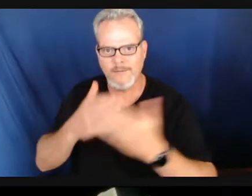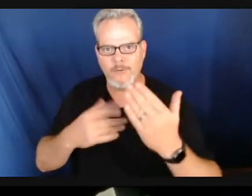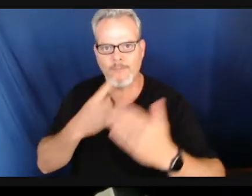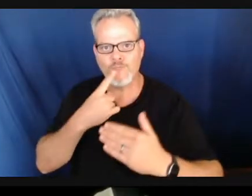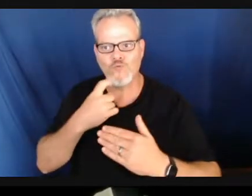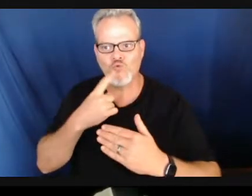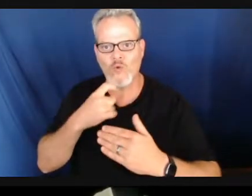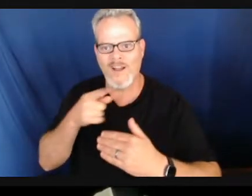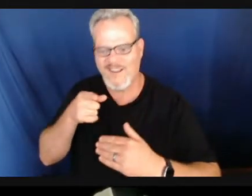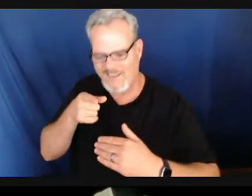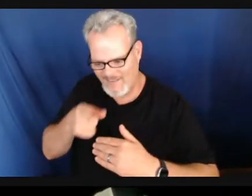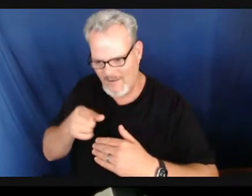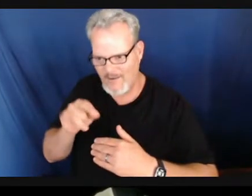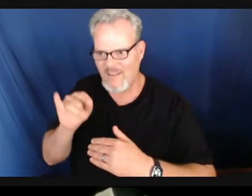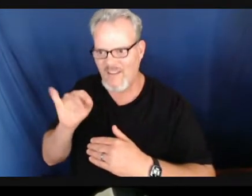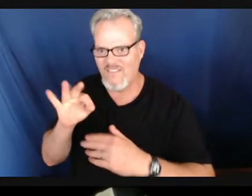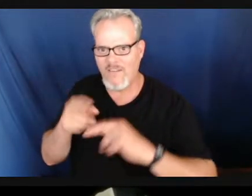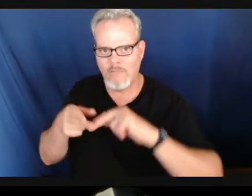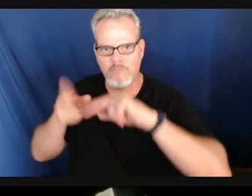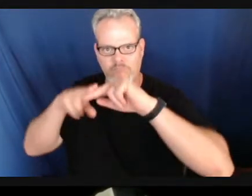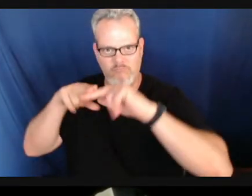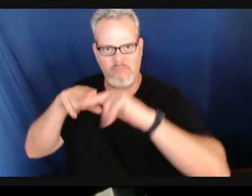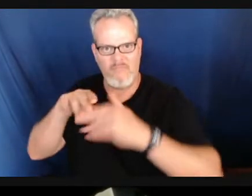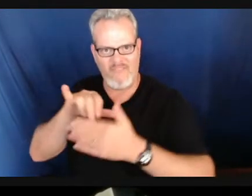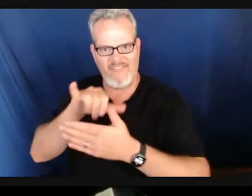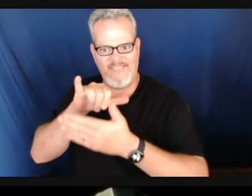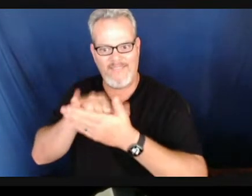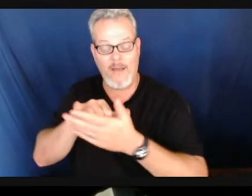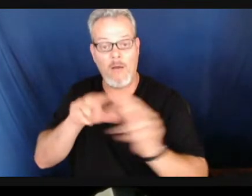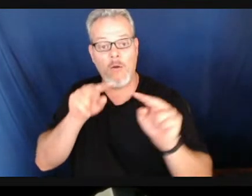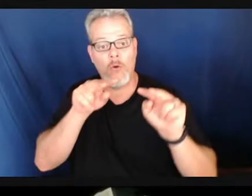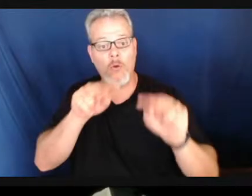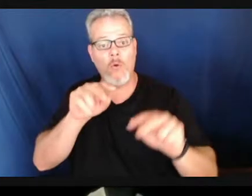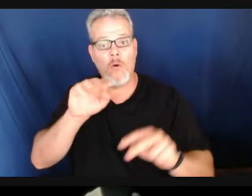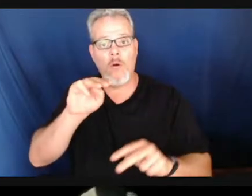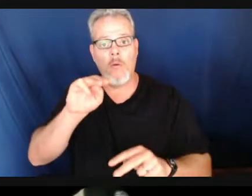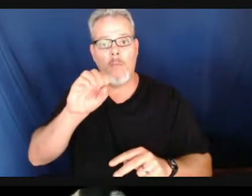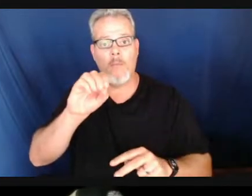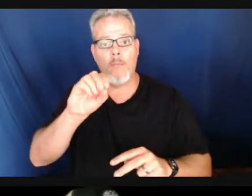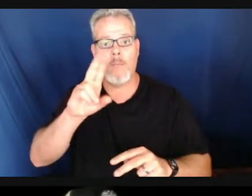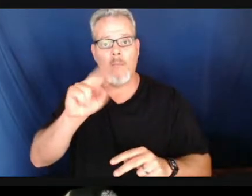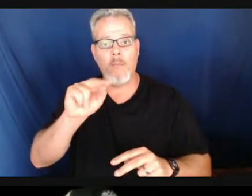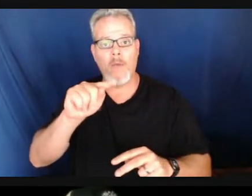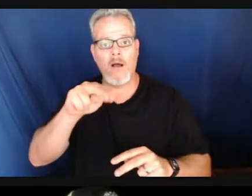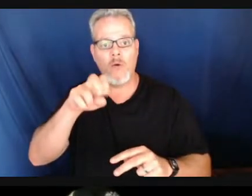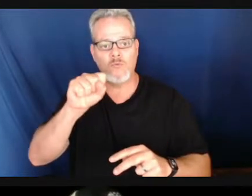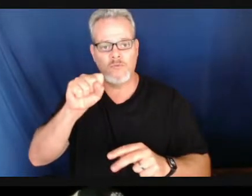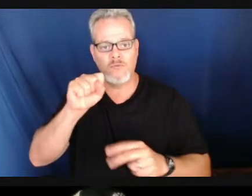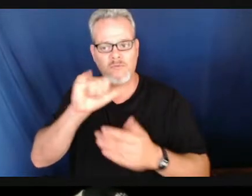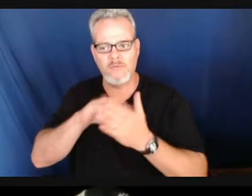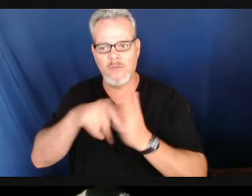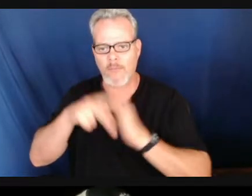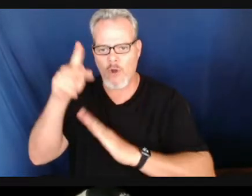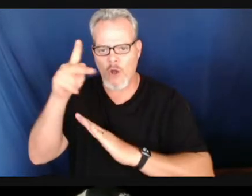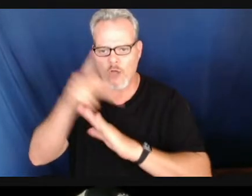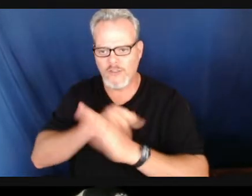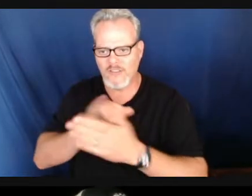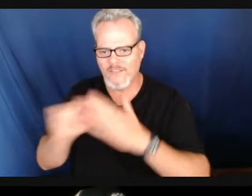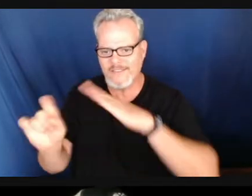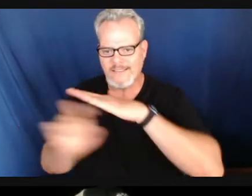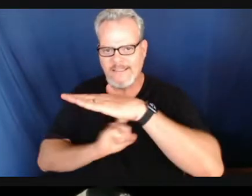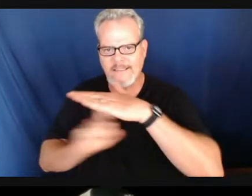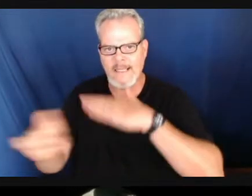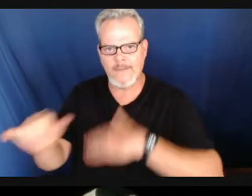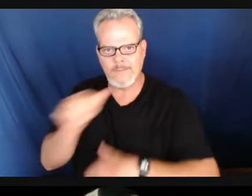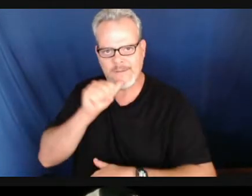be. So looking at the Mounts project, the history of what we have scanned thus far, the scan from yesterday is pretty